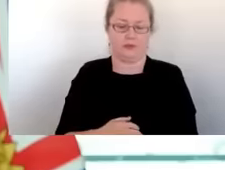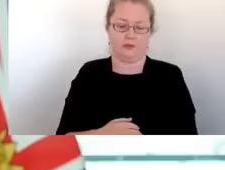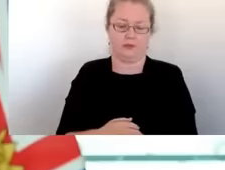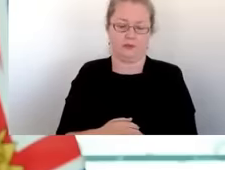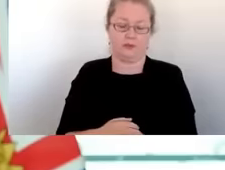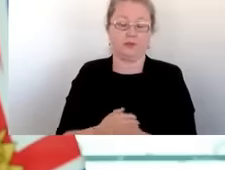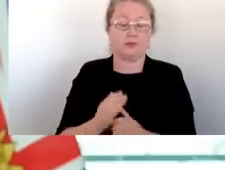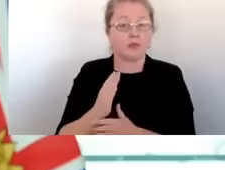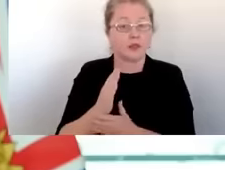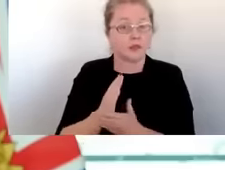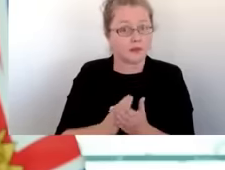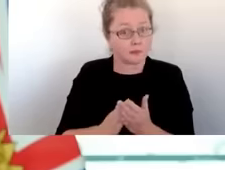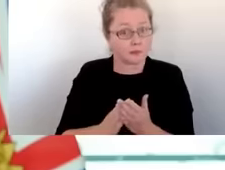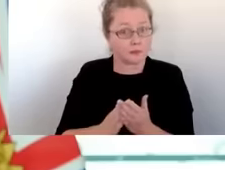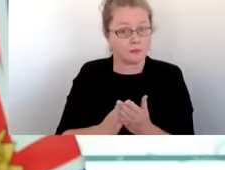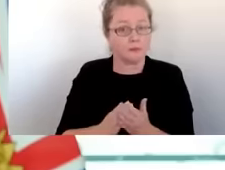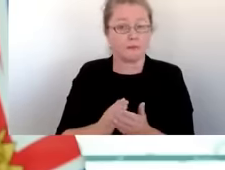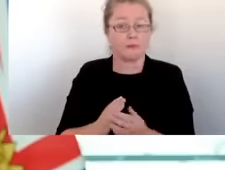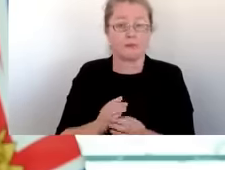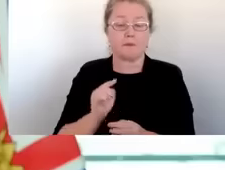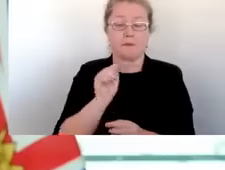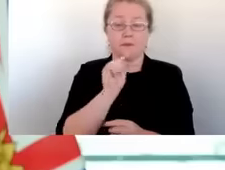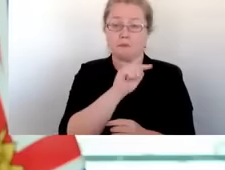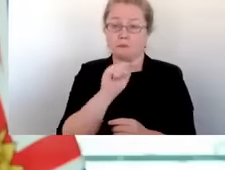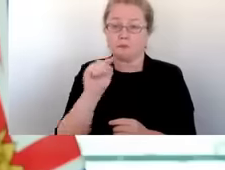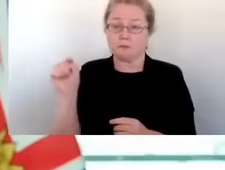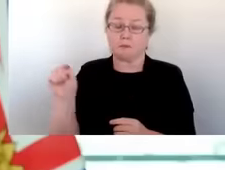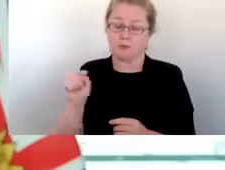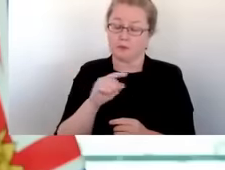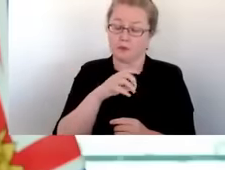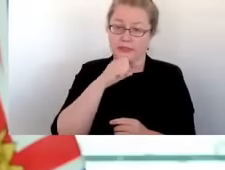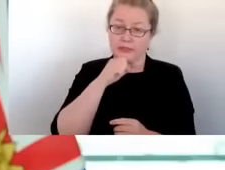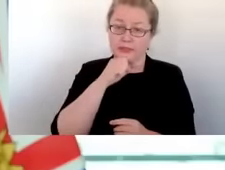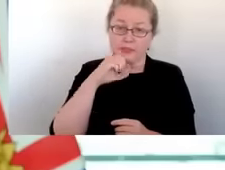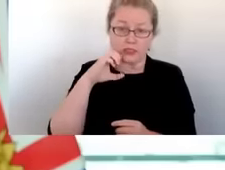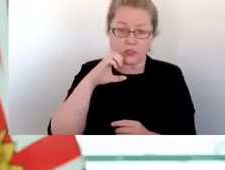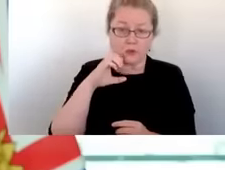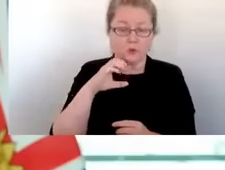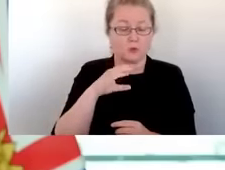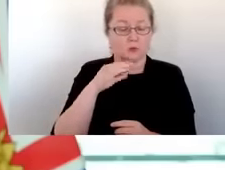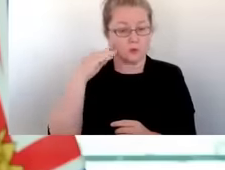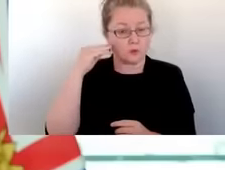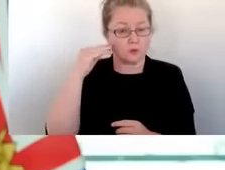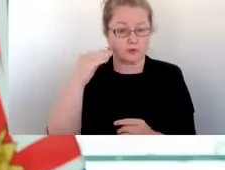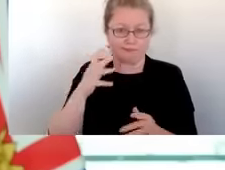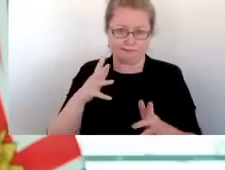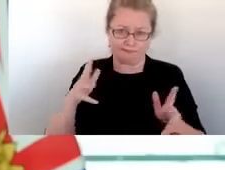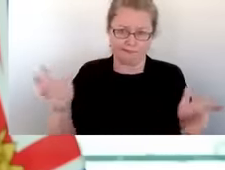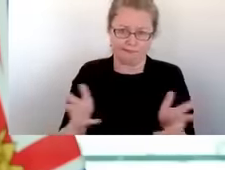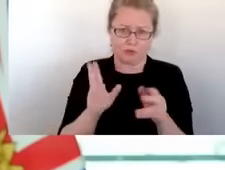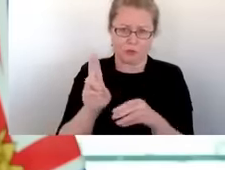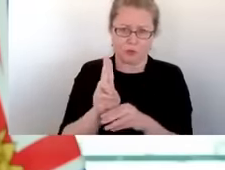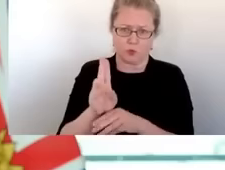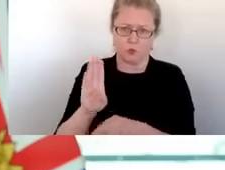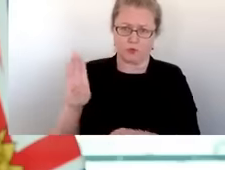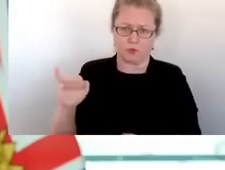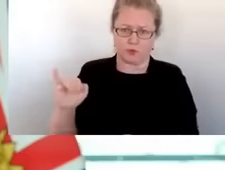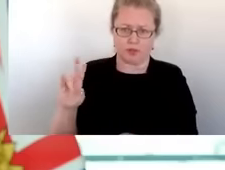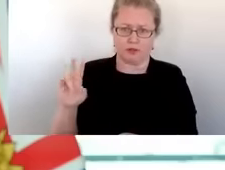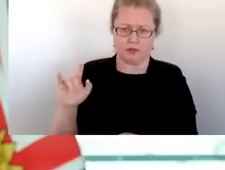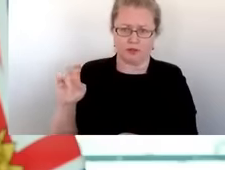that some of the long-term care facilities, if you remember, many of the people who are recommended strongly to get this bivalent dose are people who